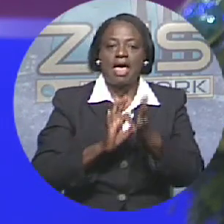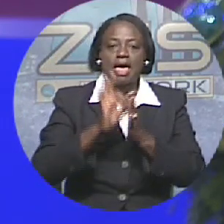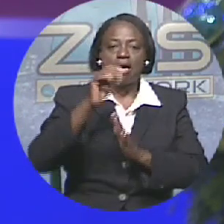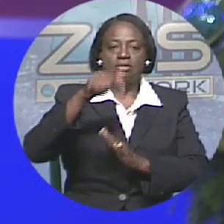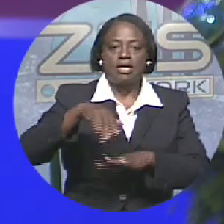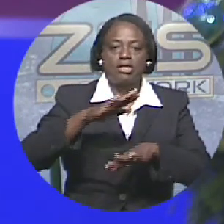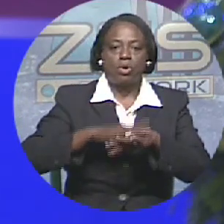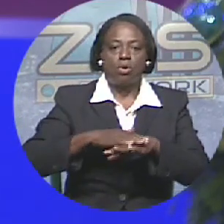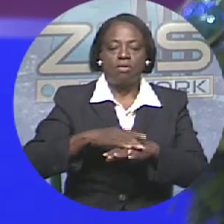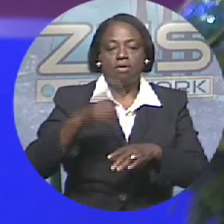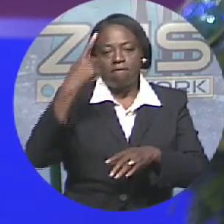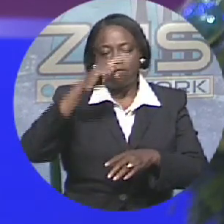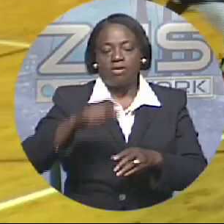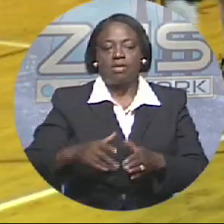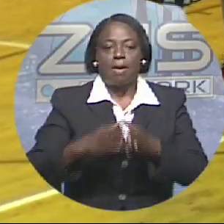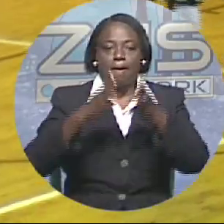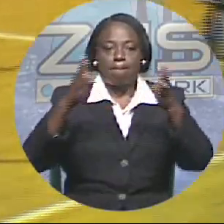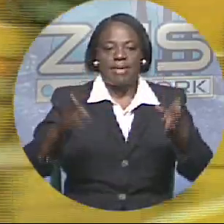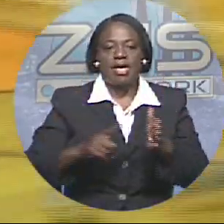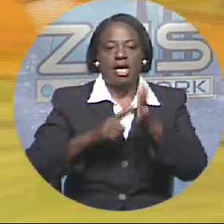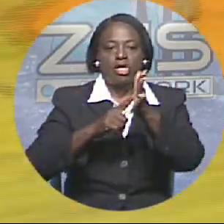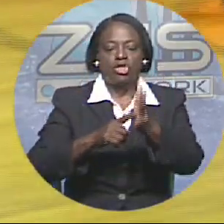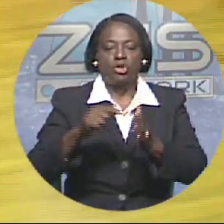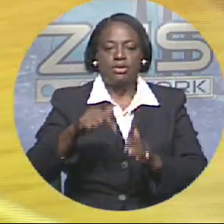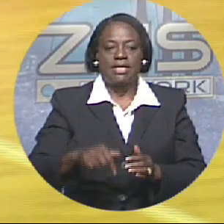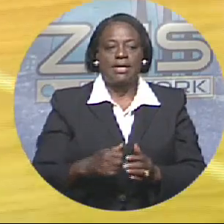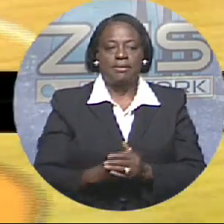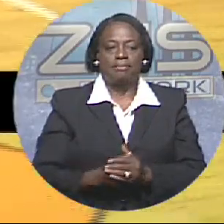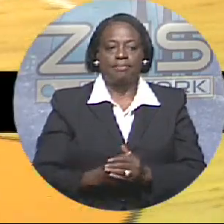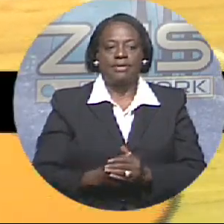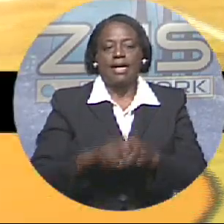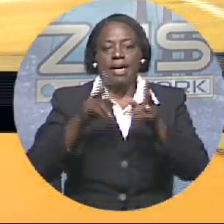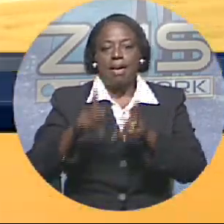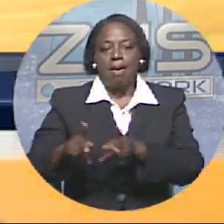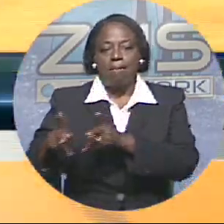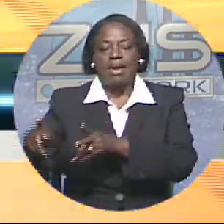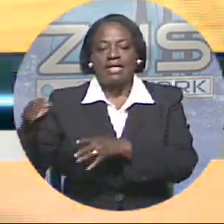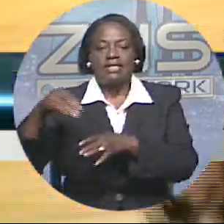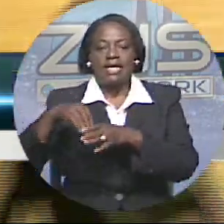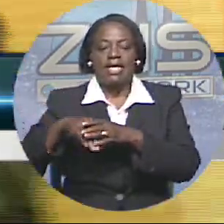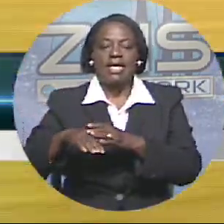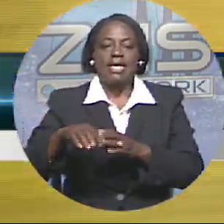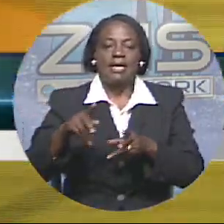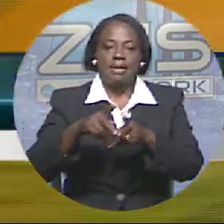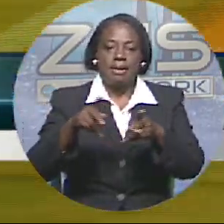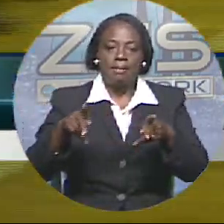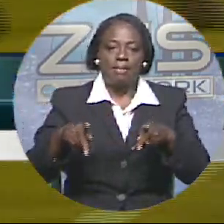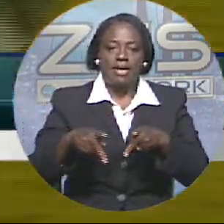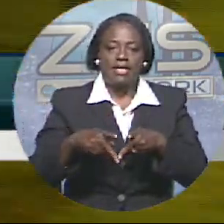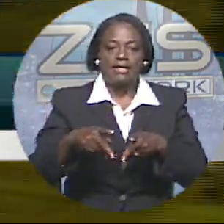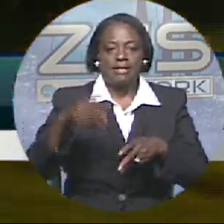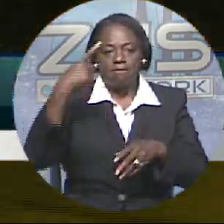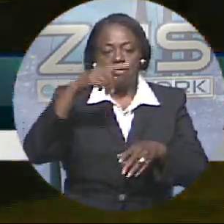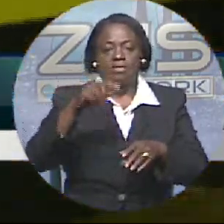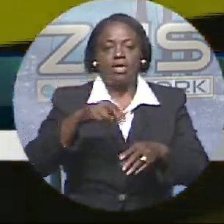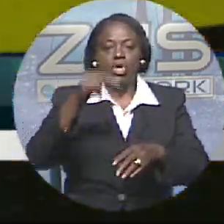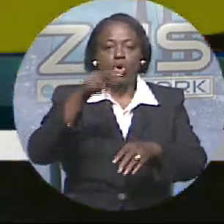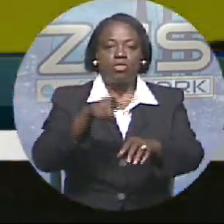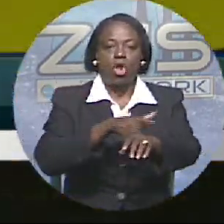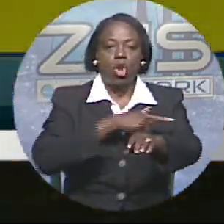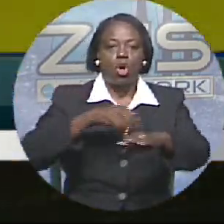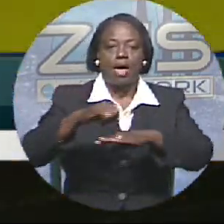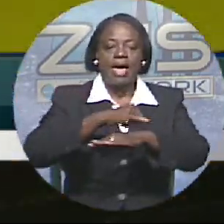grand showdown. Kelsey, plans are well in place for the staging of the North Long Island High School Basketball Jamboree. It will take